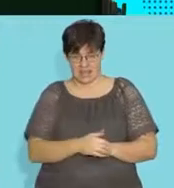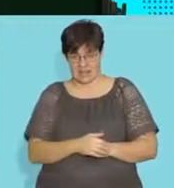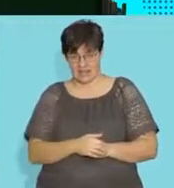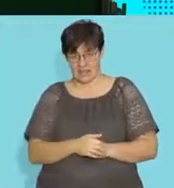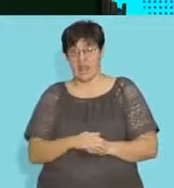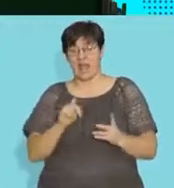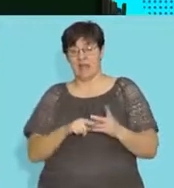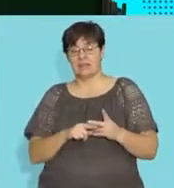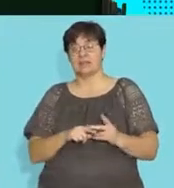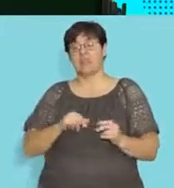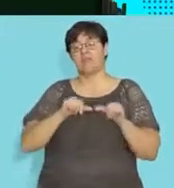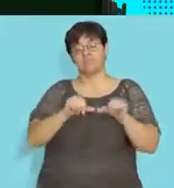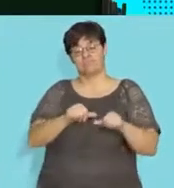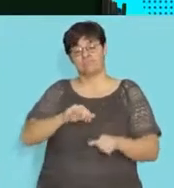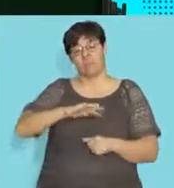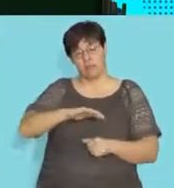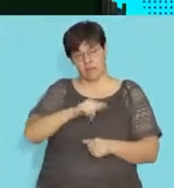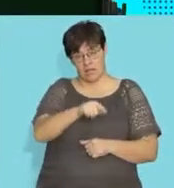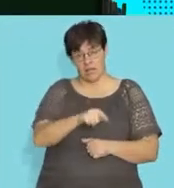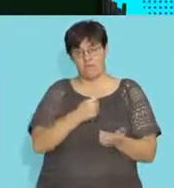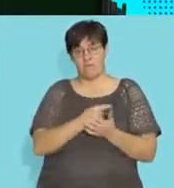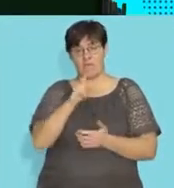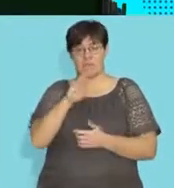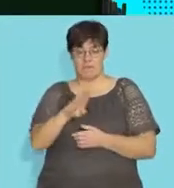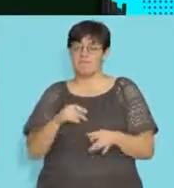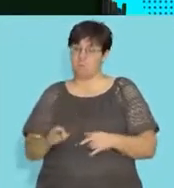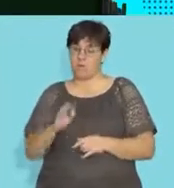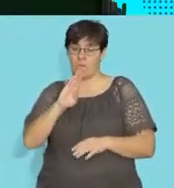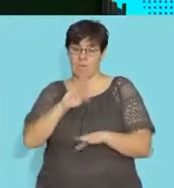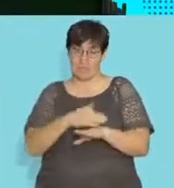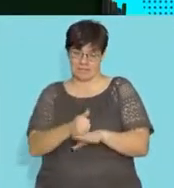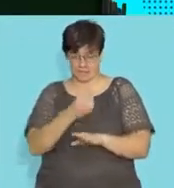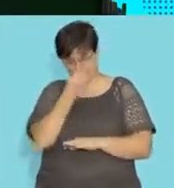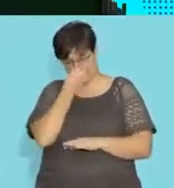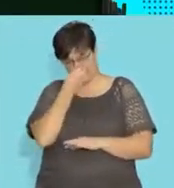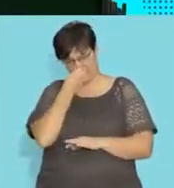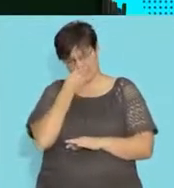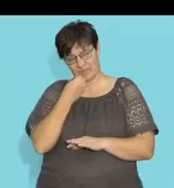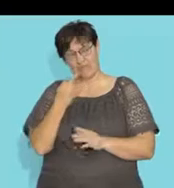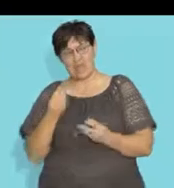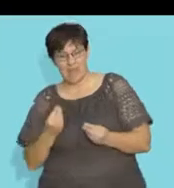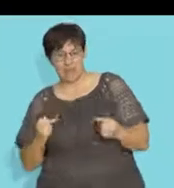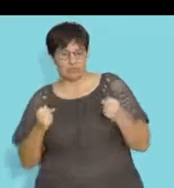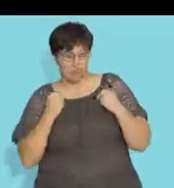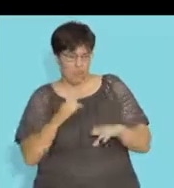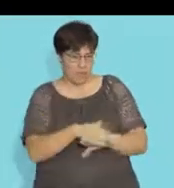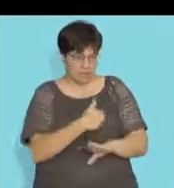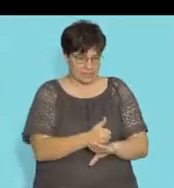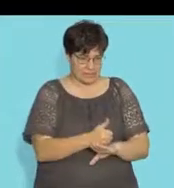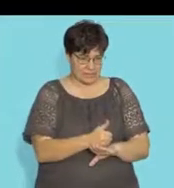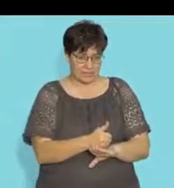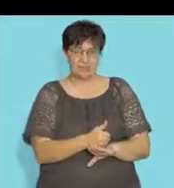acids, and the equilibrium constant Kb for bases. So when we have a strong